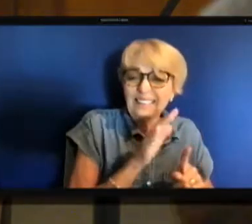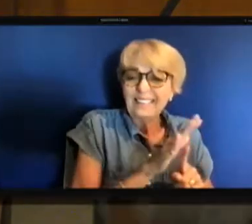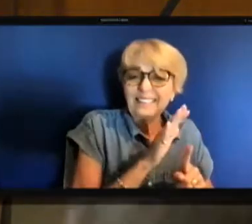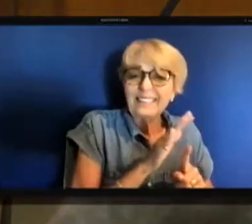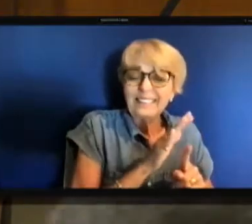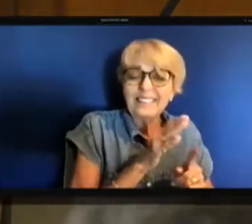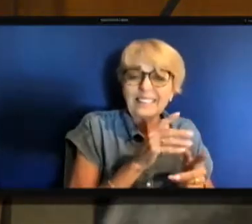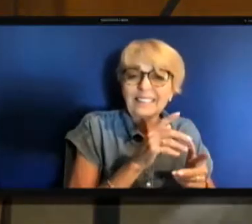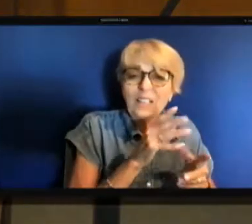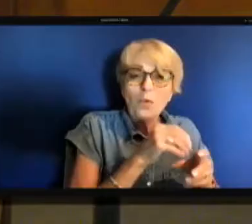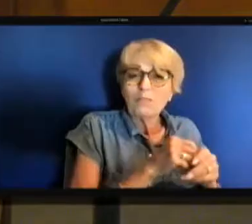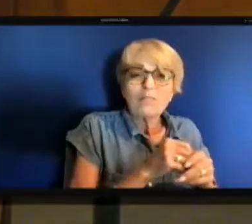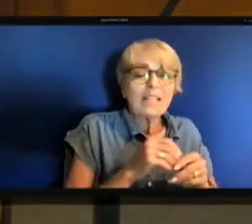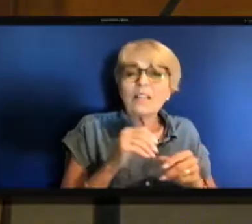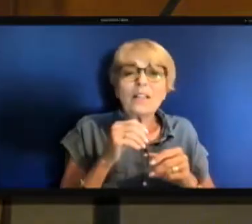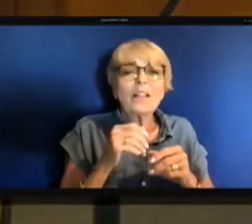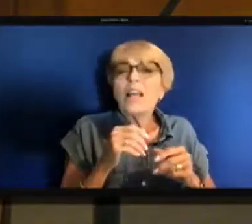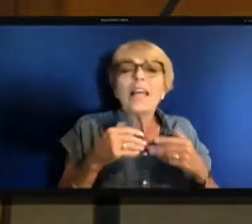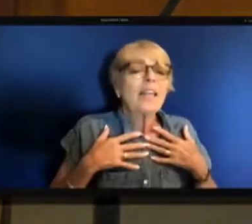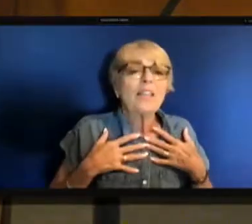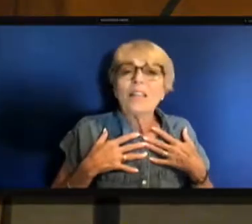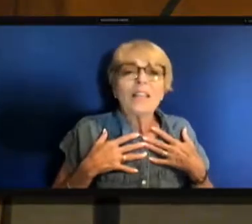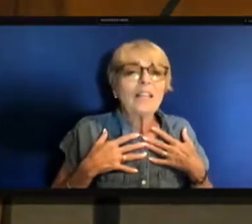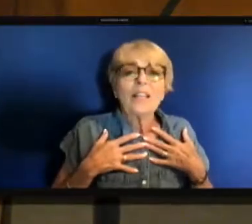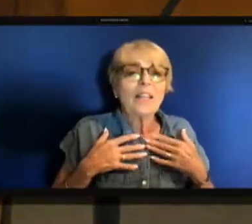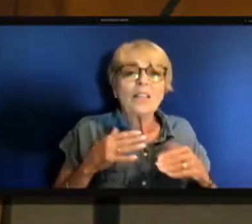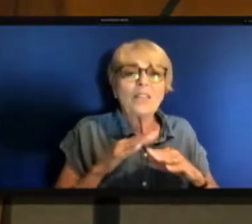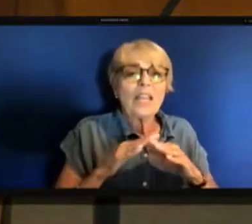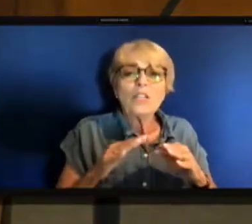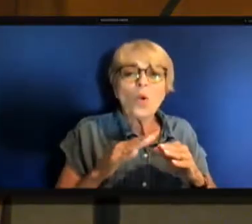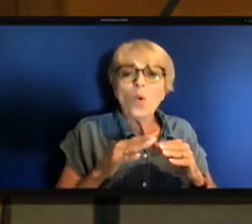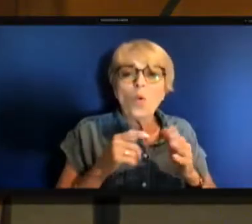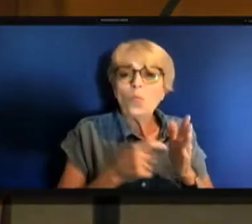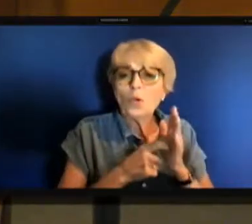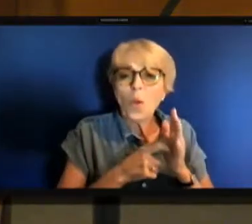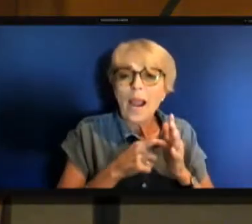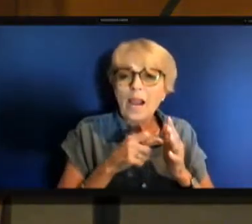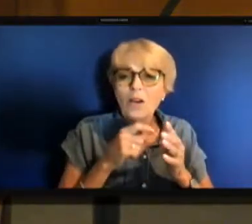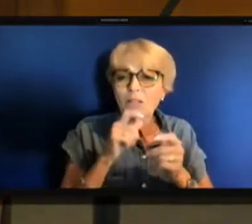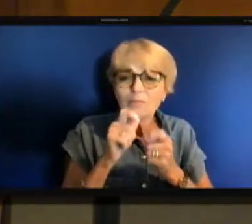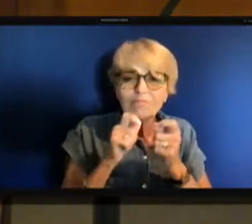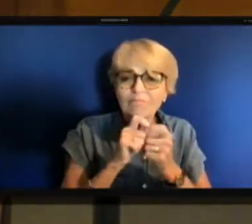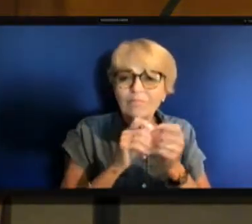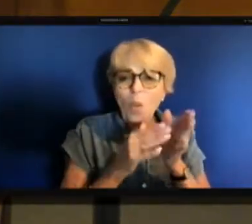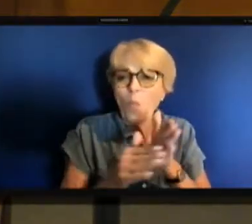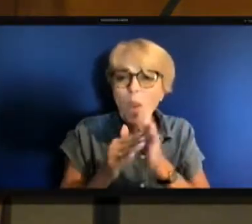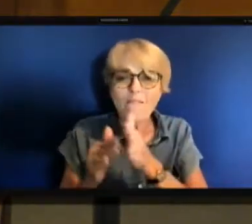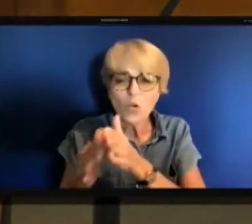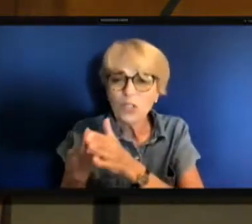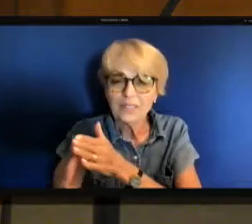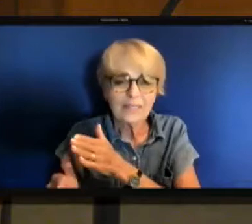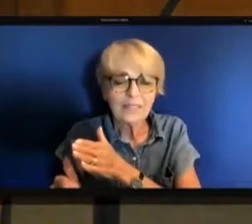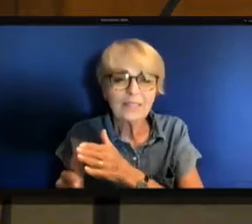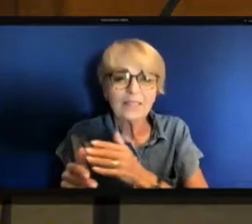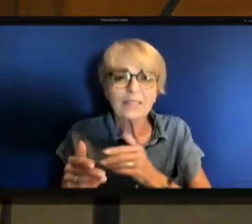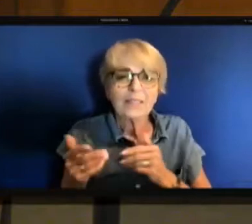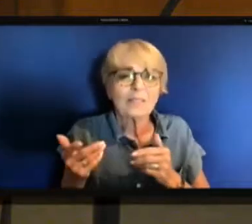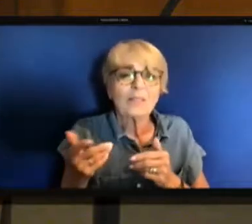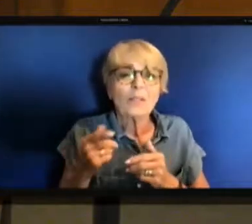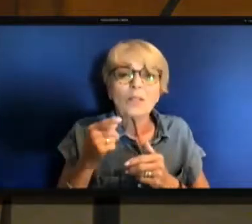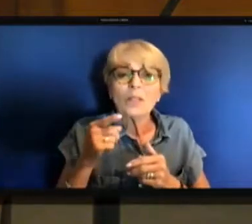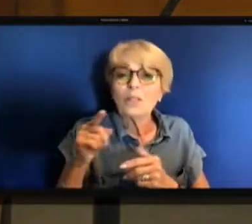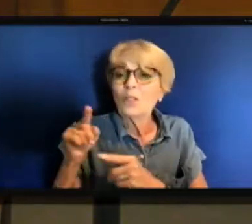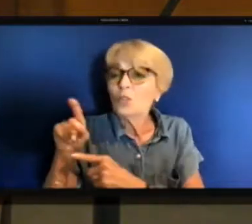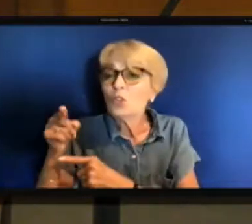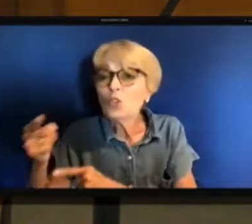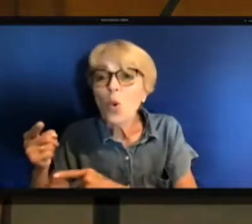they don't require these kinds of waivers. It doesn't matter. It doesn't matter if you're sole source or